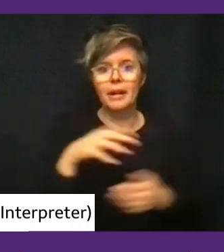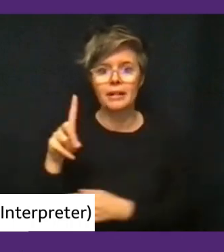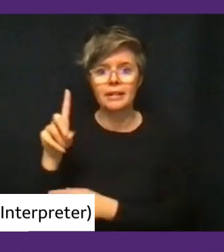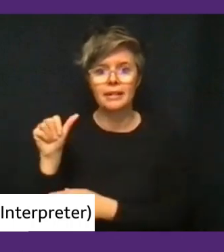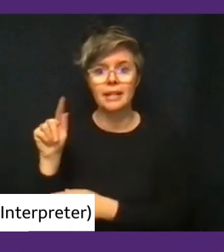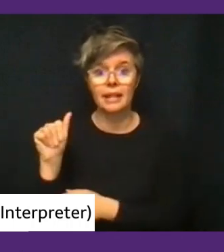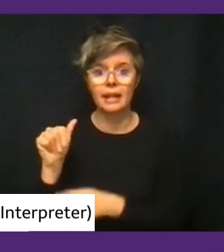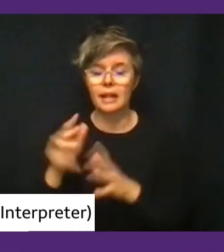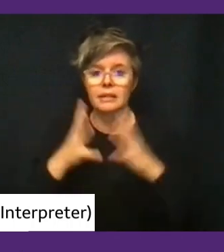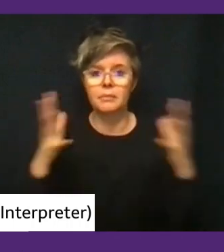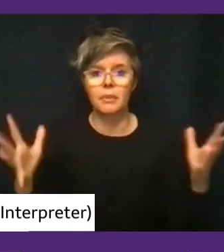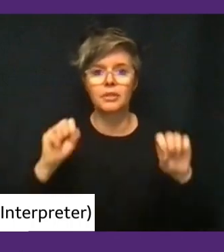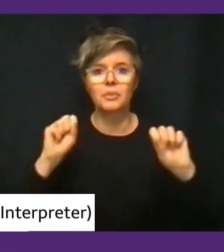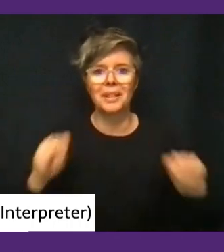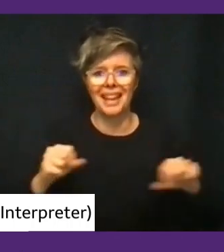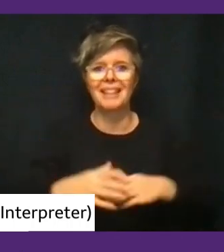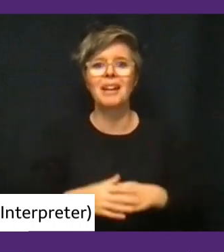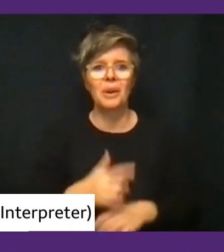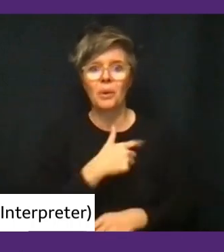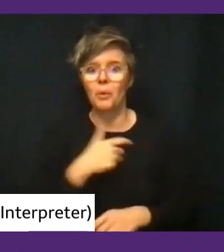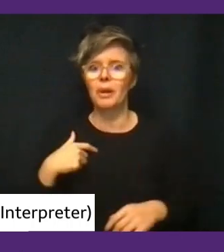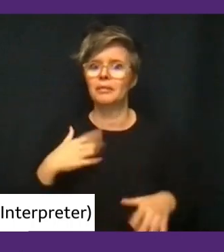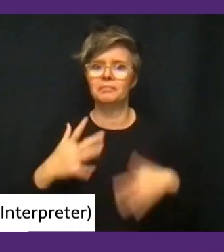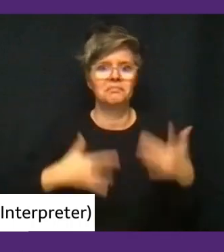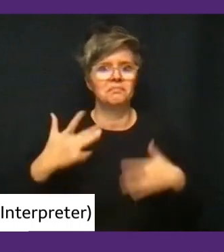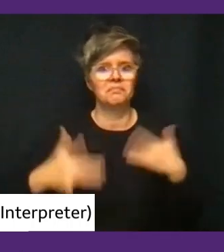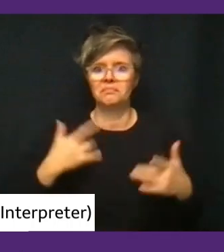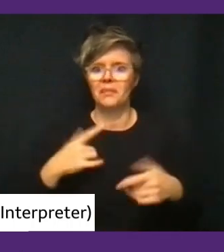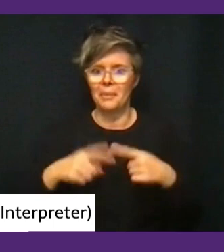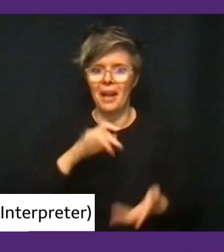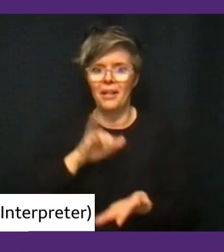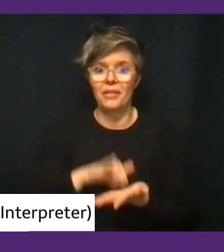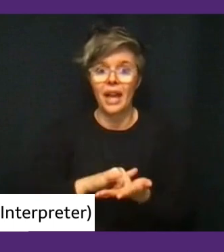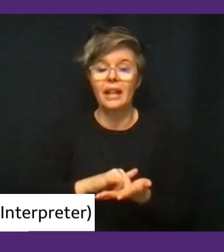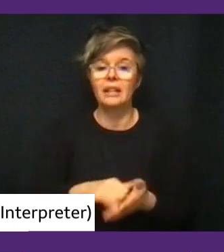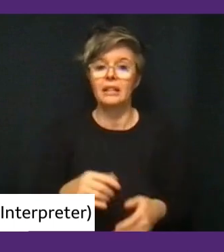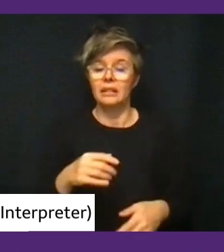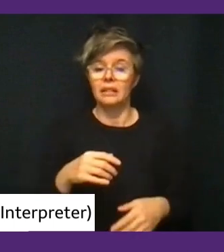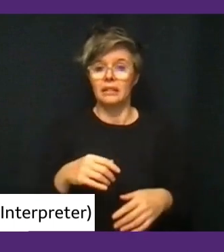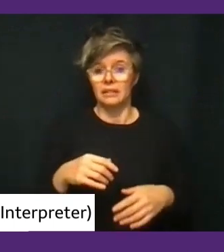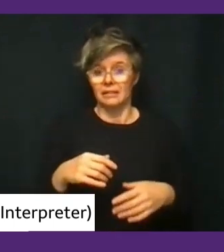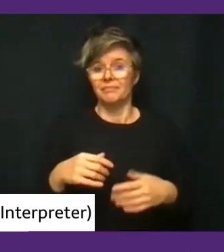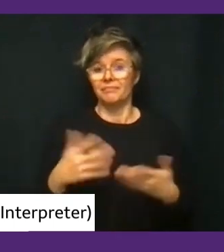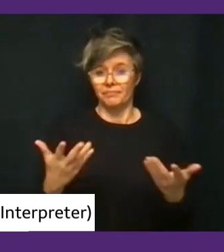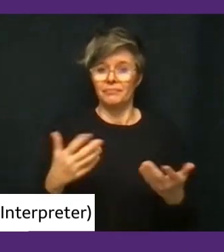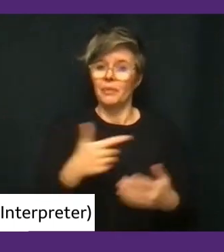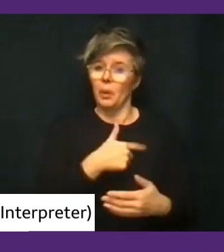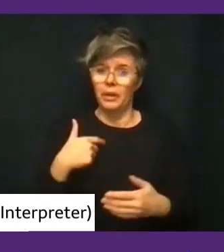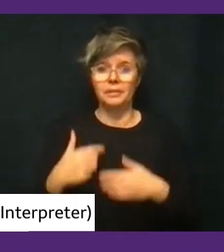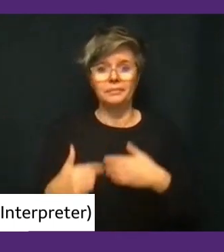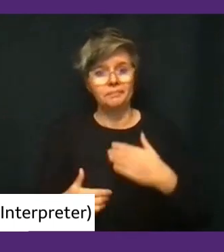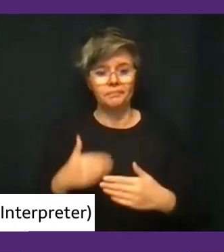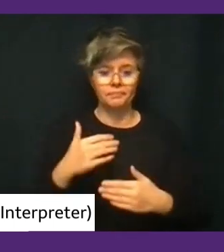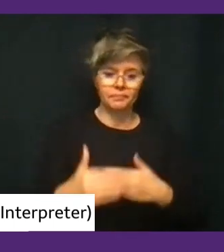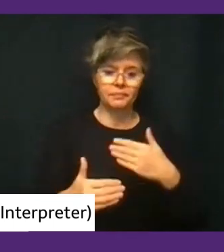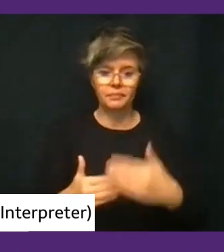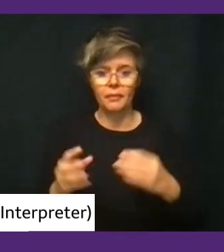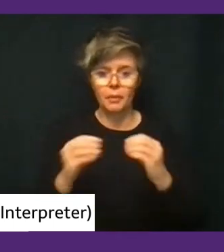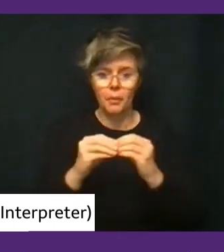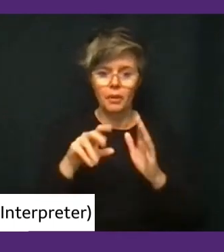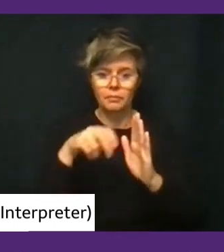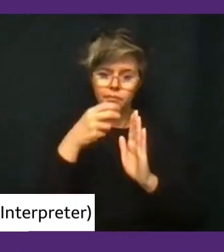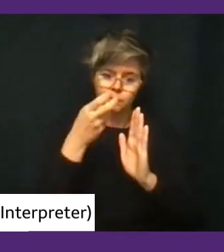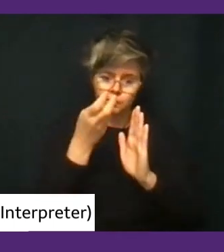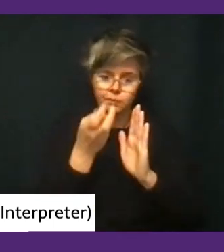excited about this, and I think once we're able to get a little farther into it and get some data out of